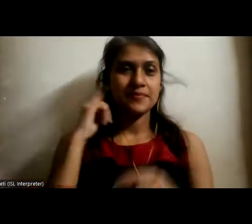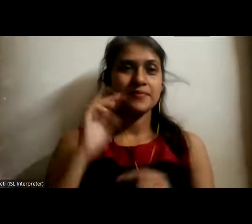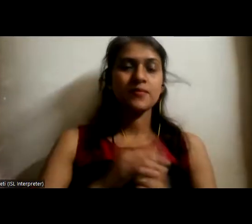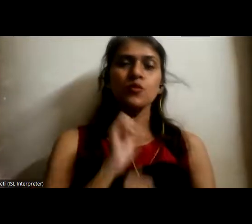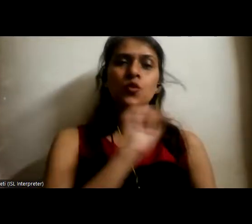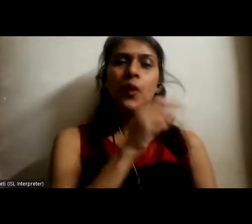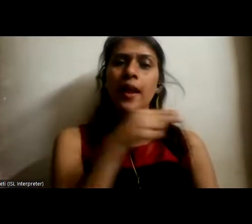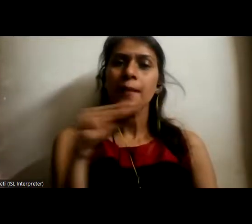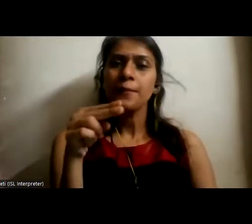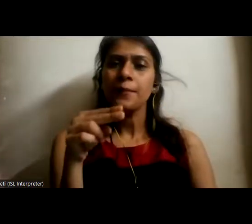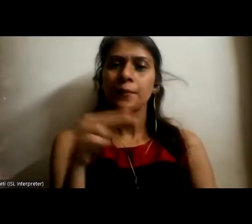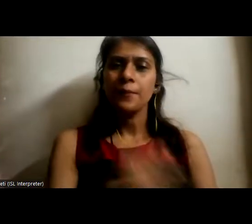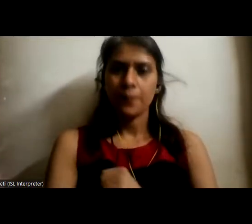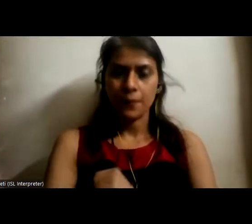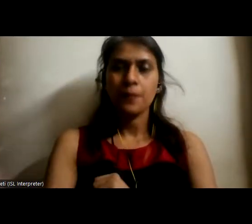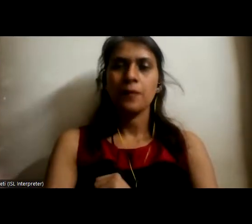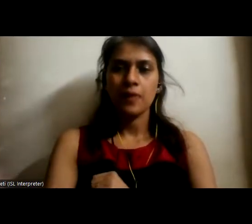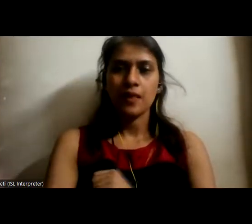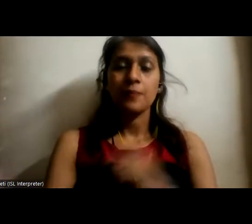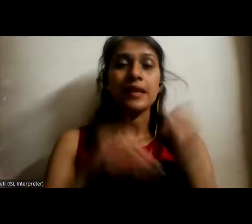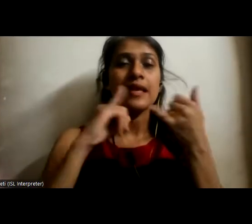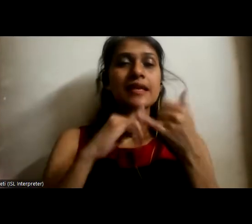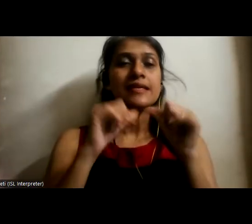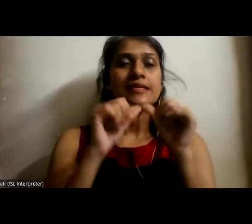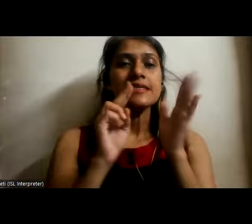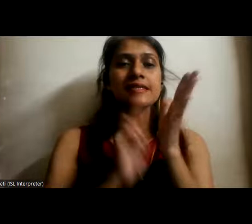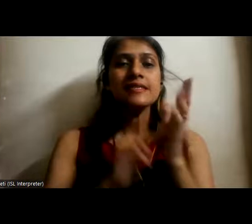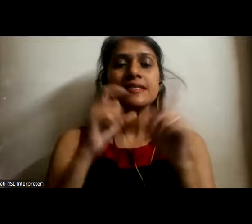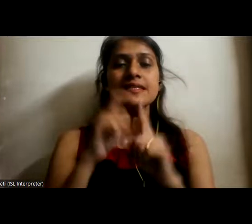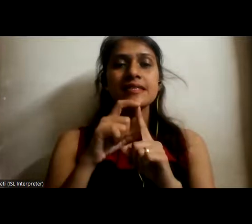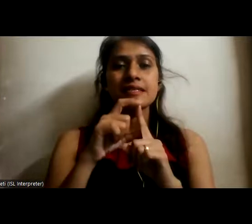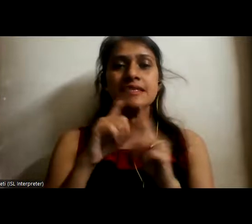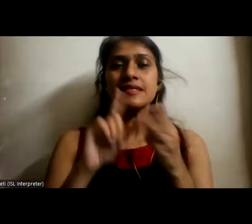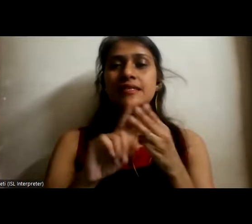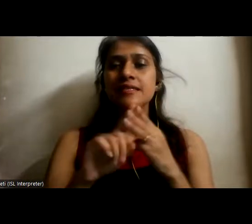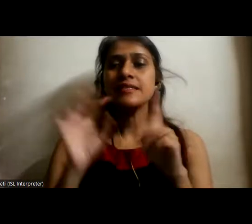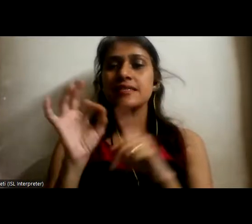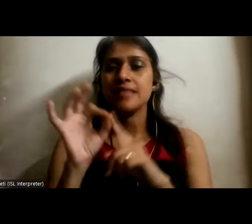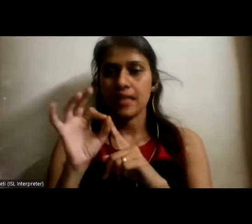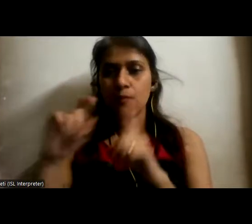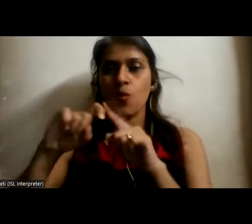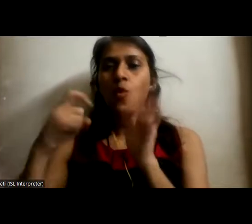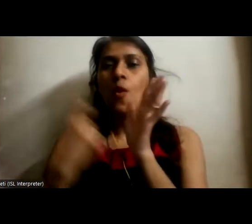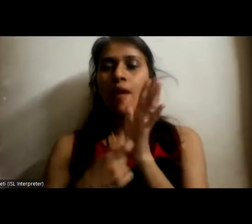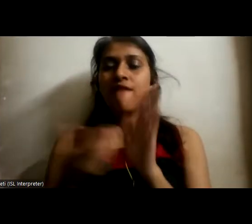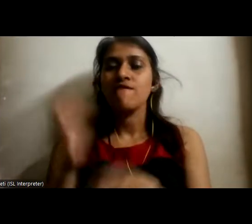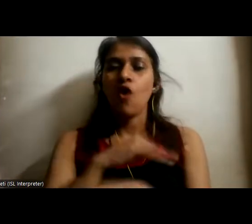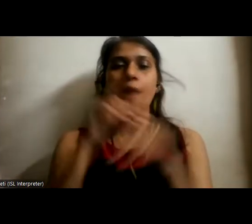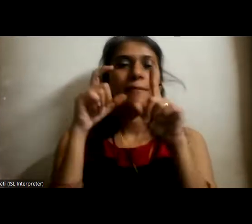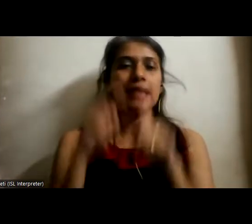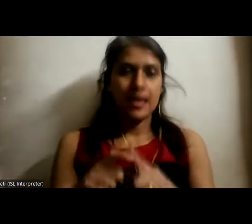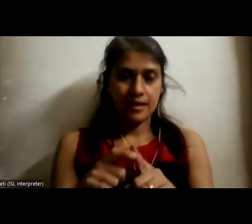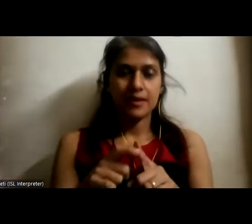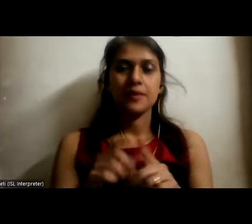name. My name is Sandeep Kumar Pal from Delhi. Actually,